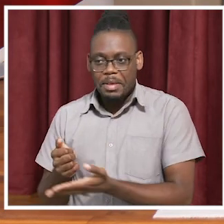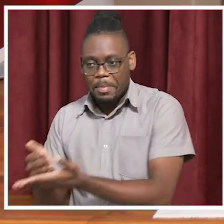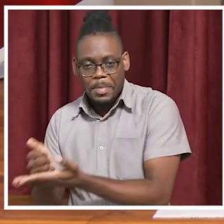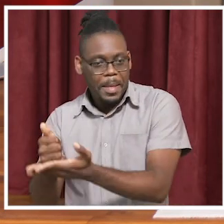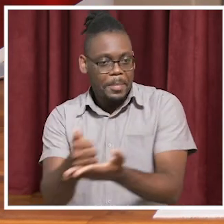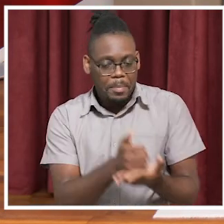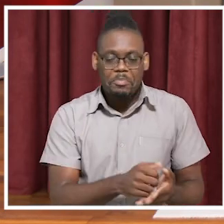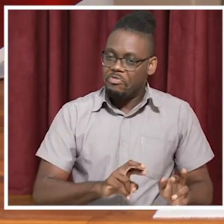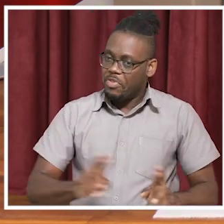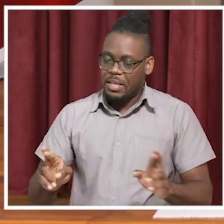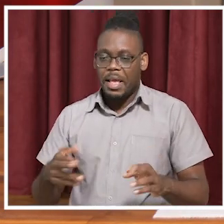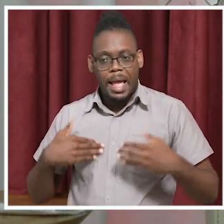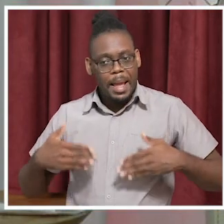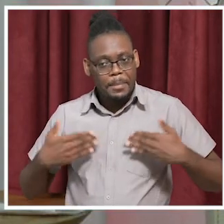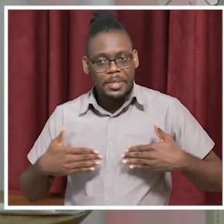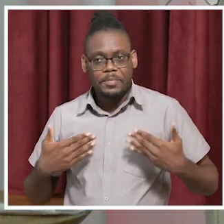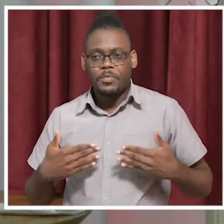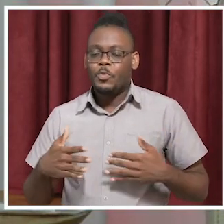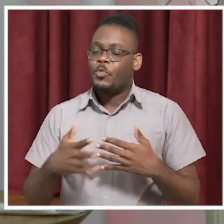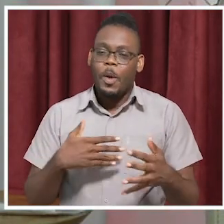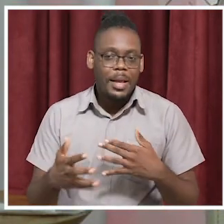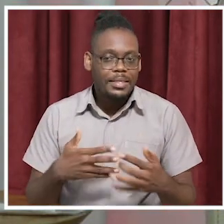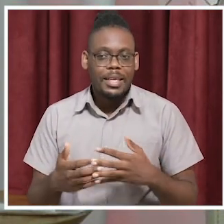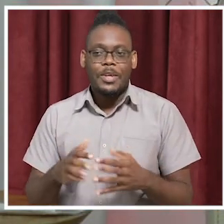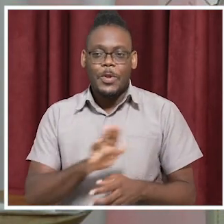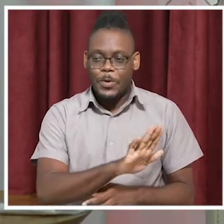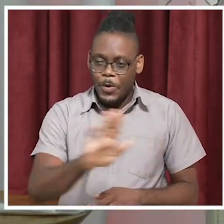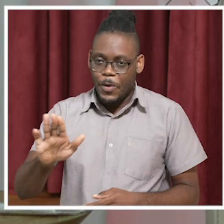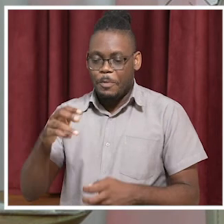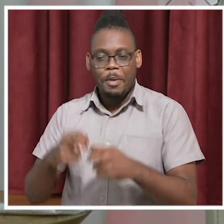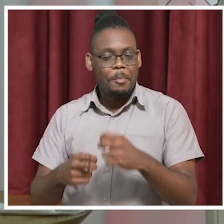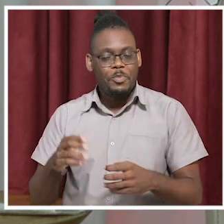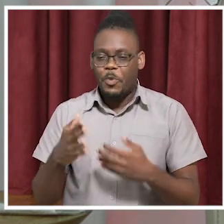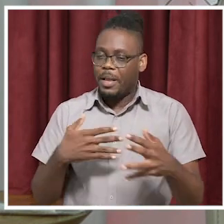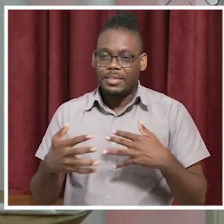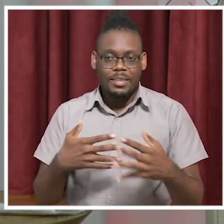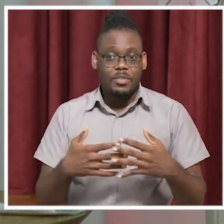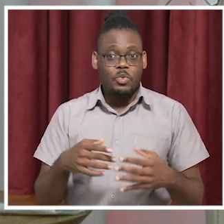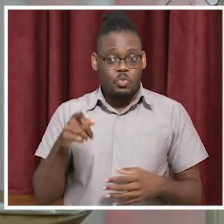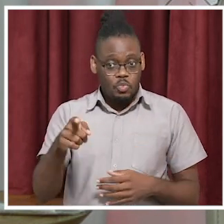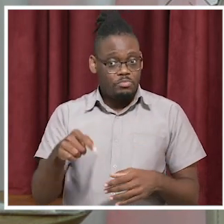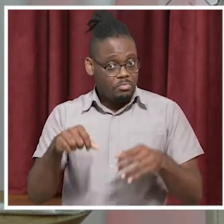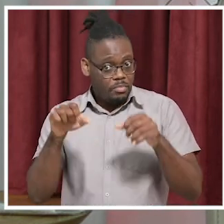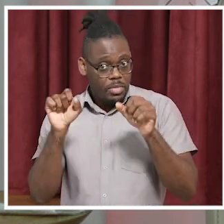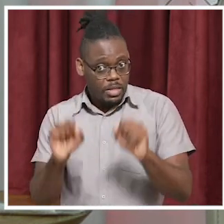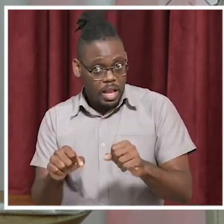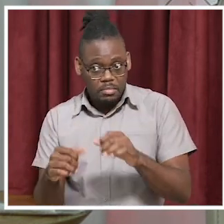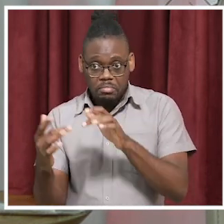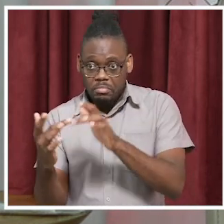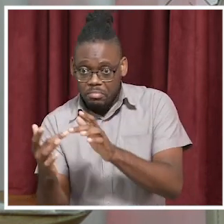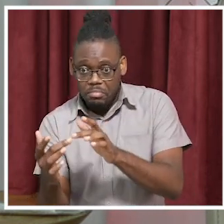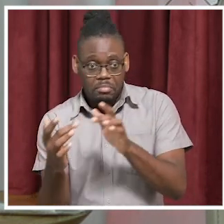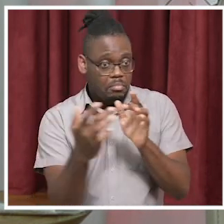to persons within your very communities, as we at the Ministry of Sports and Community Development are ready to